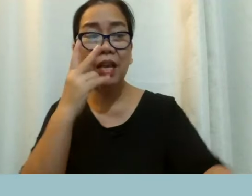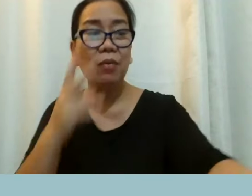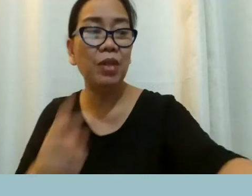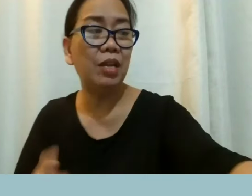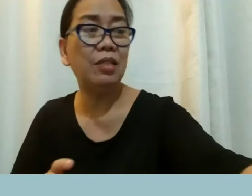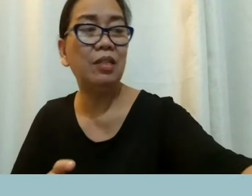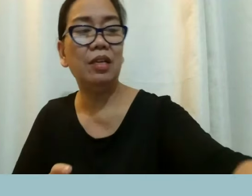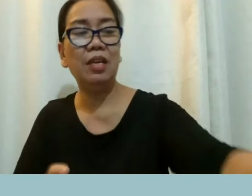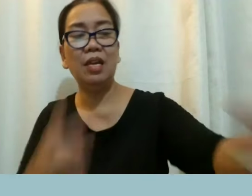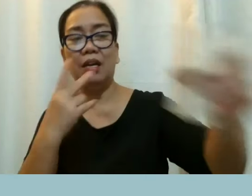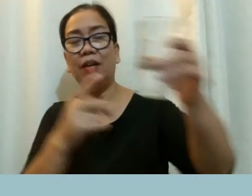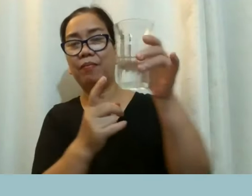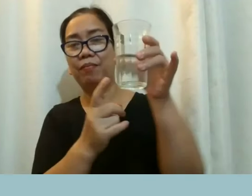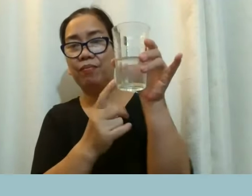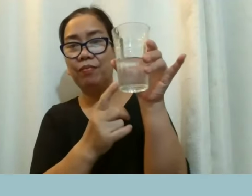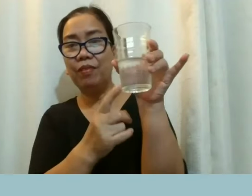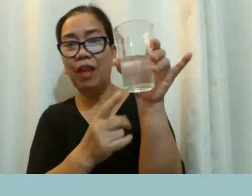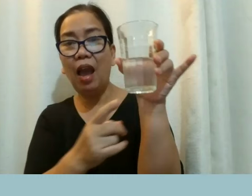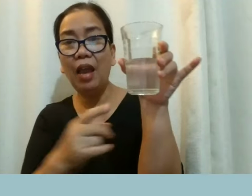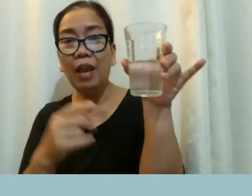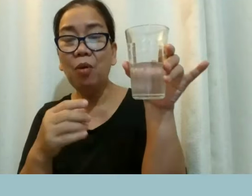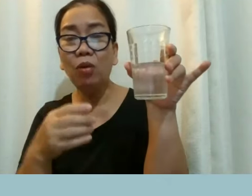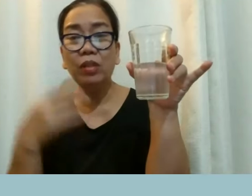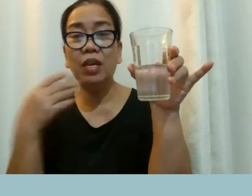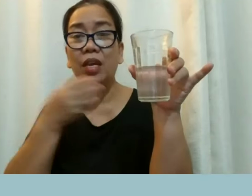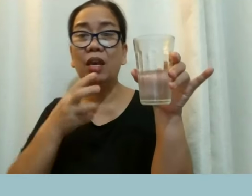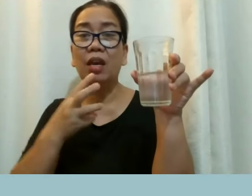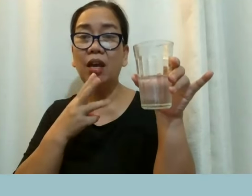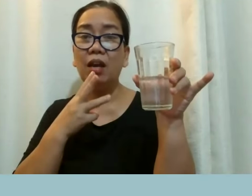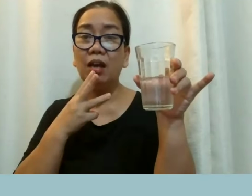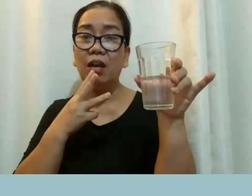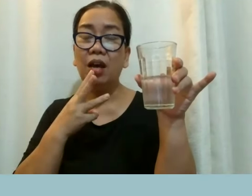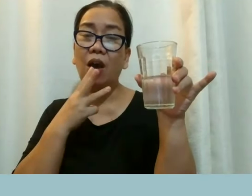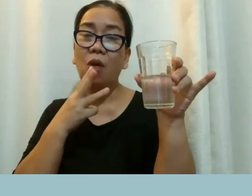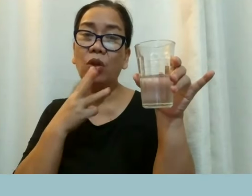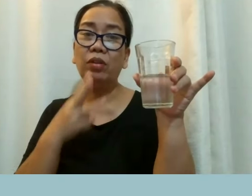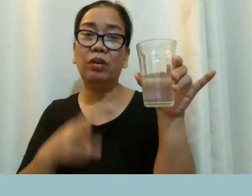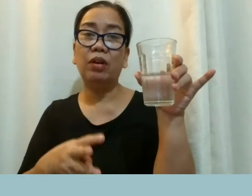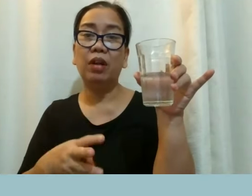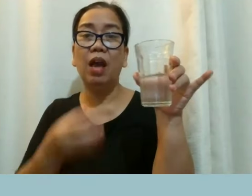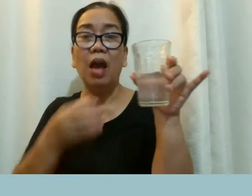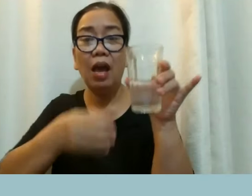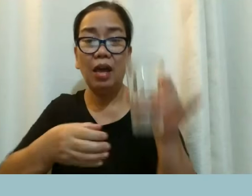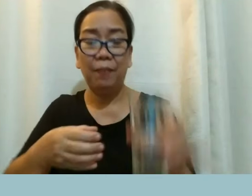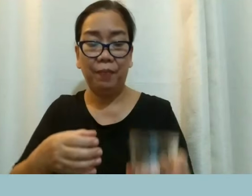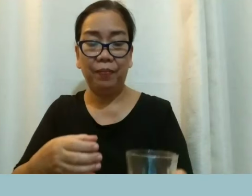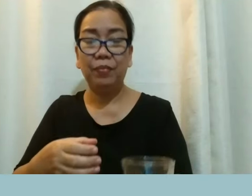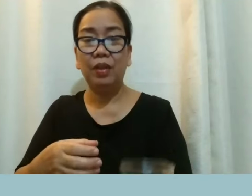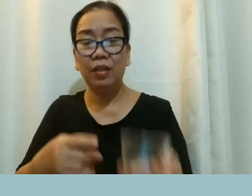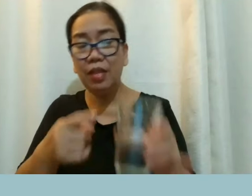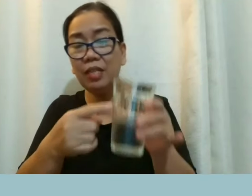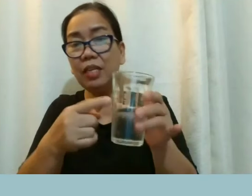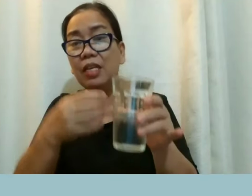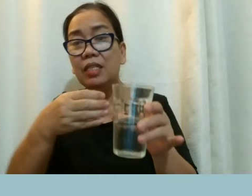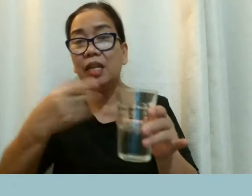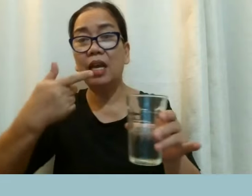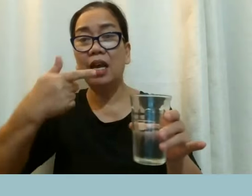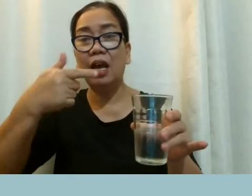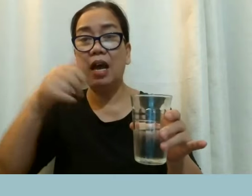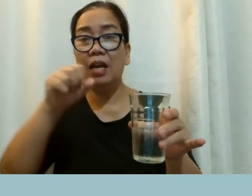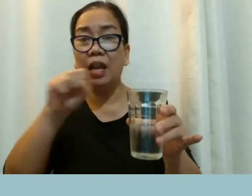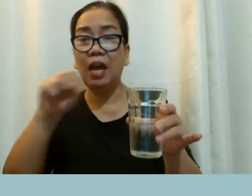Just like with this. Here, I am holding a water. This